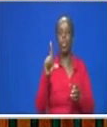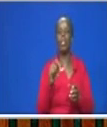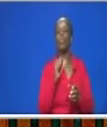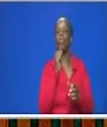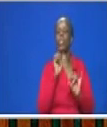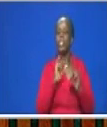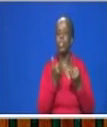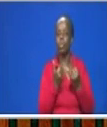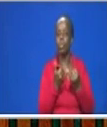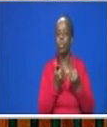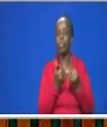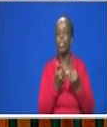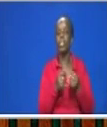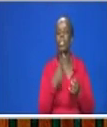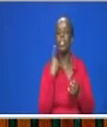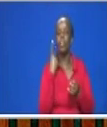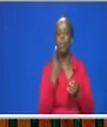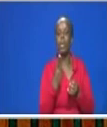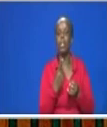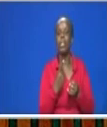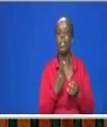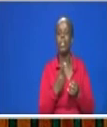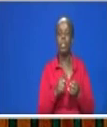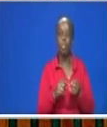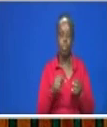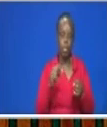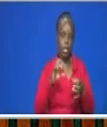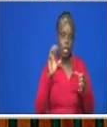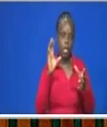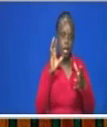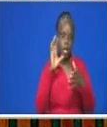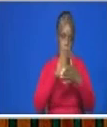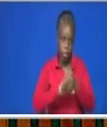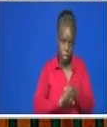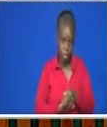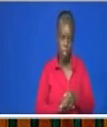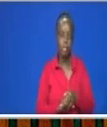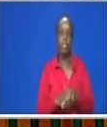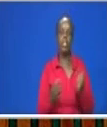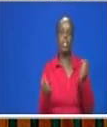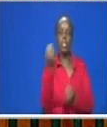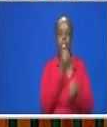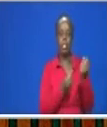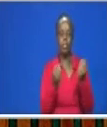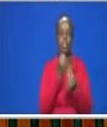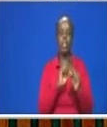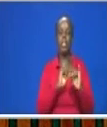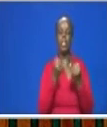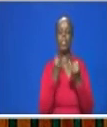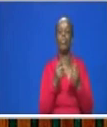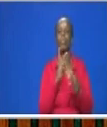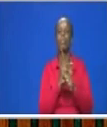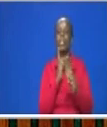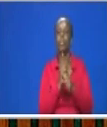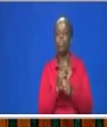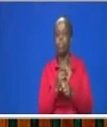new, is the one you have fixed in the car, and the new wheel is the one you have kept for spare.